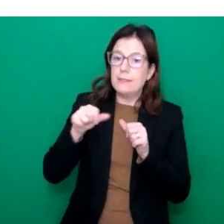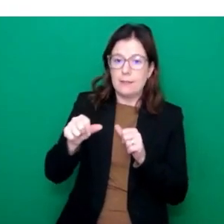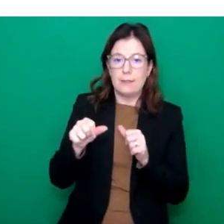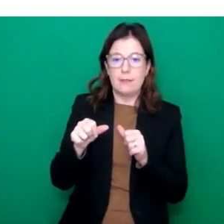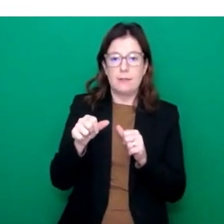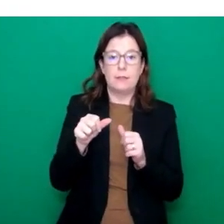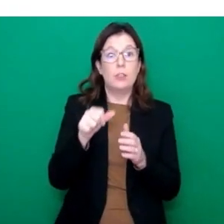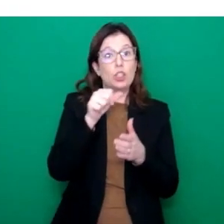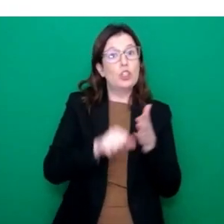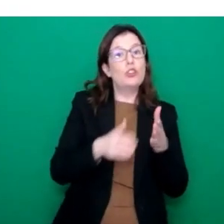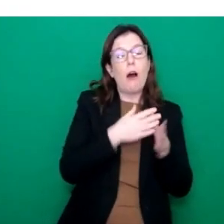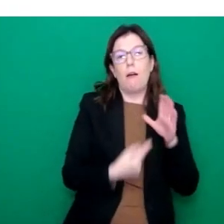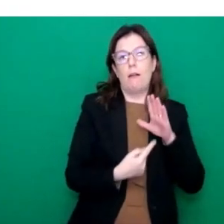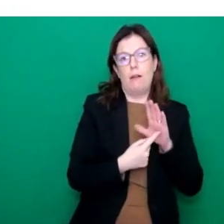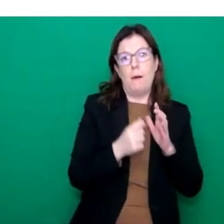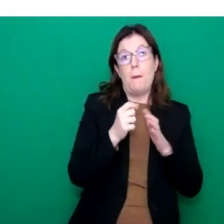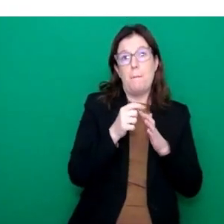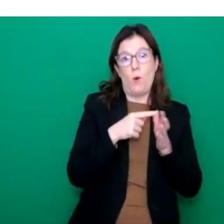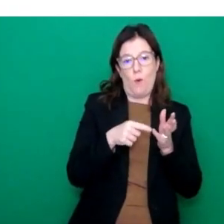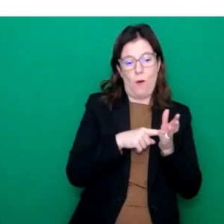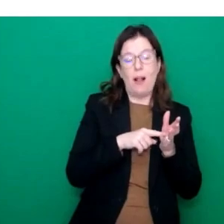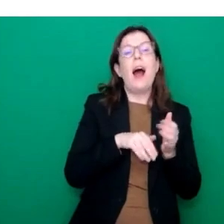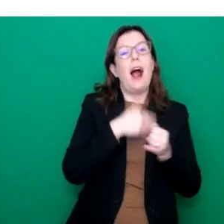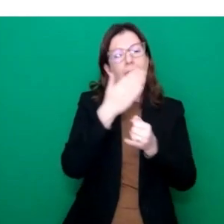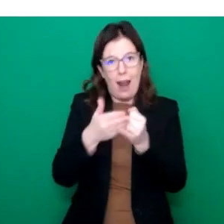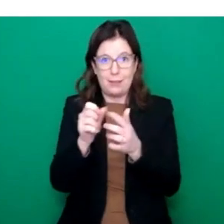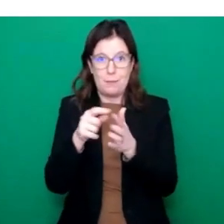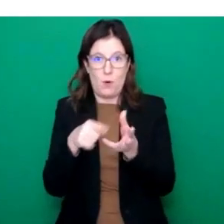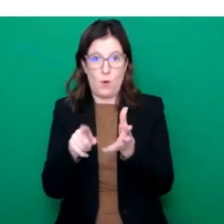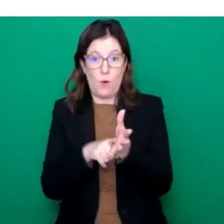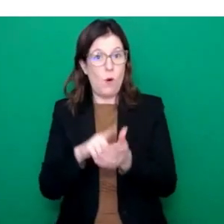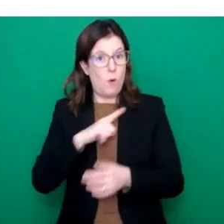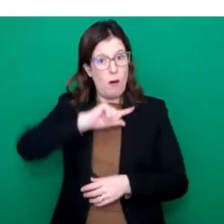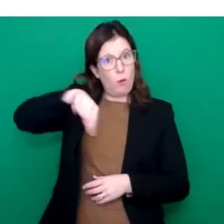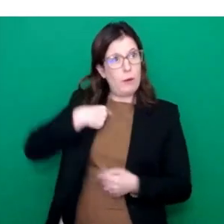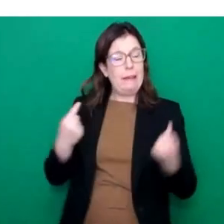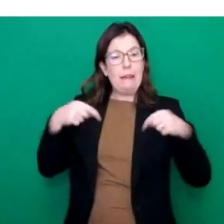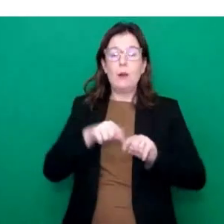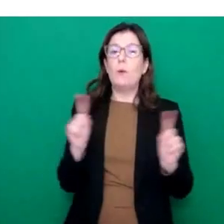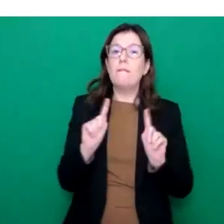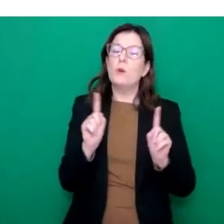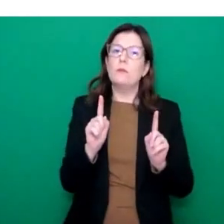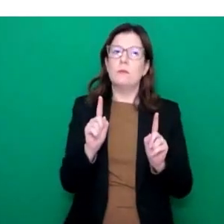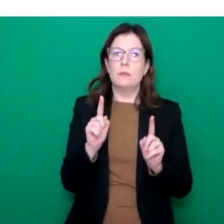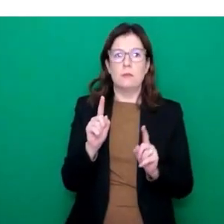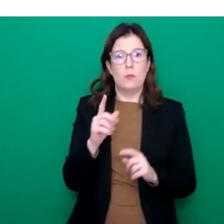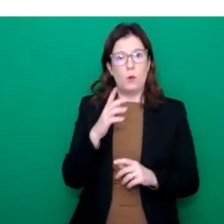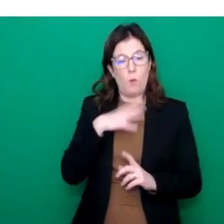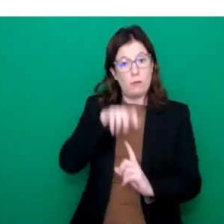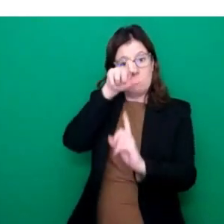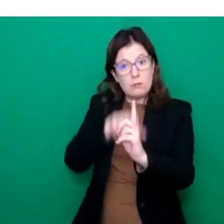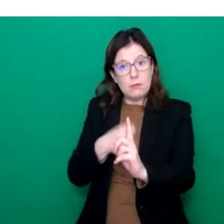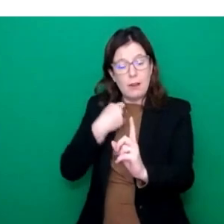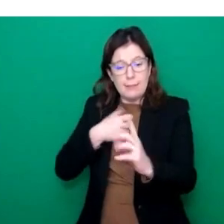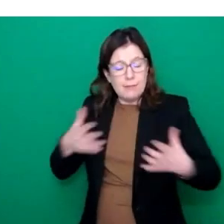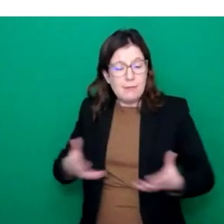of Paul and end with the words of Paul, because that's why we're all here today, is to support people to get as well as they can on their